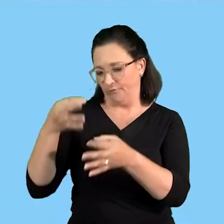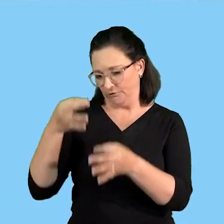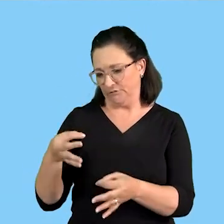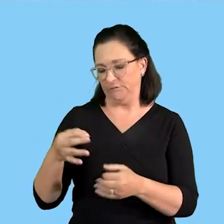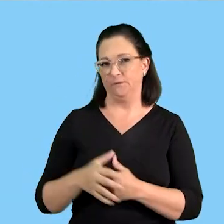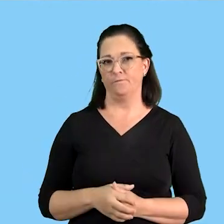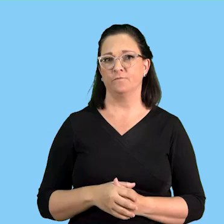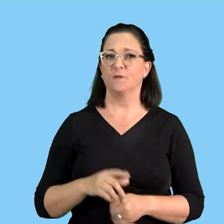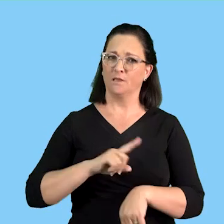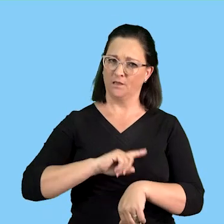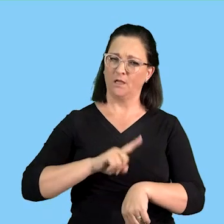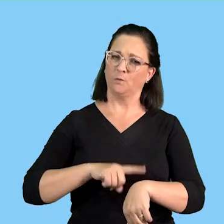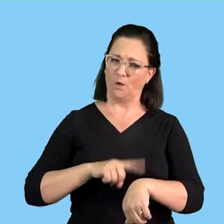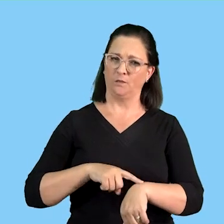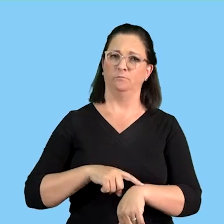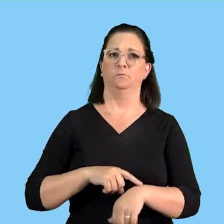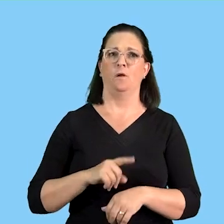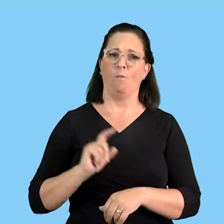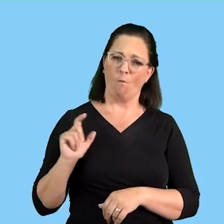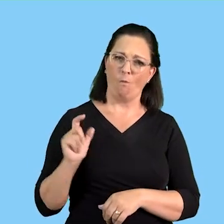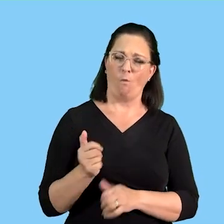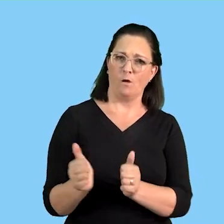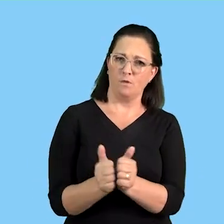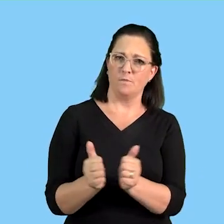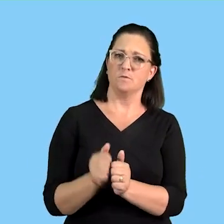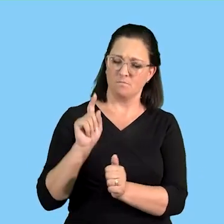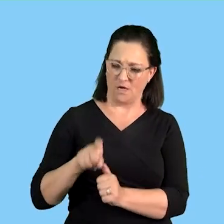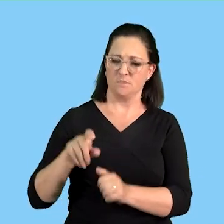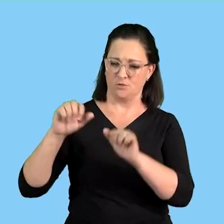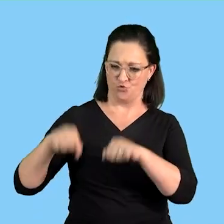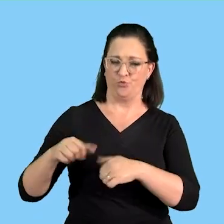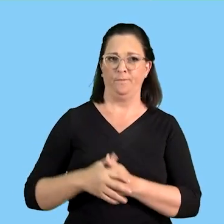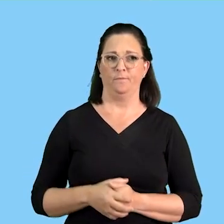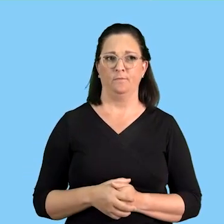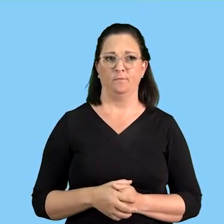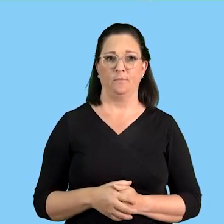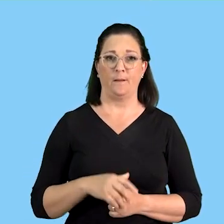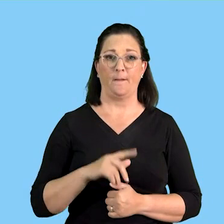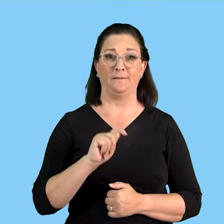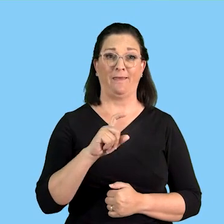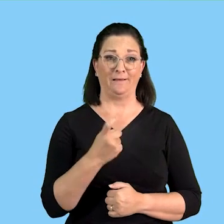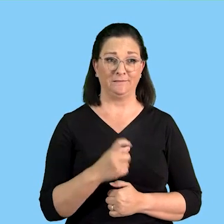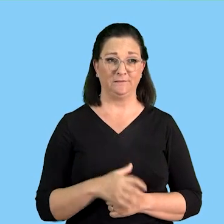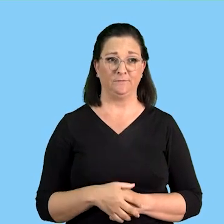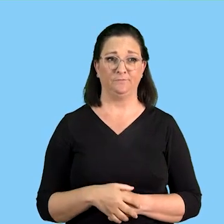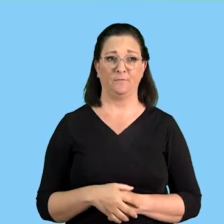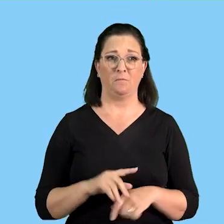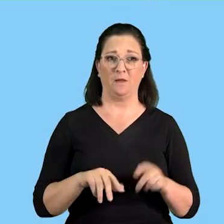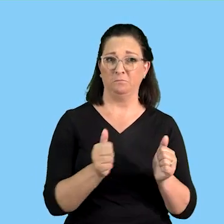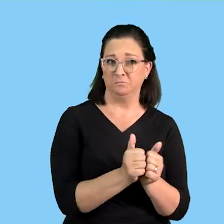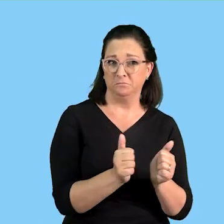decision. So that is why it is time consuming, as all partners have to be in agreement. Let us look into taxation.